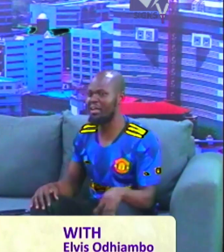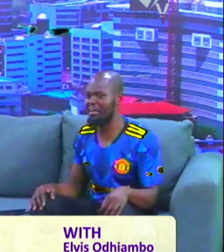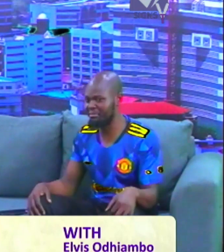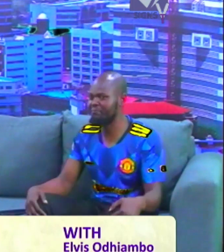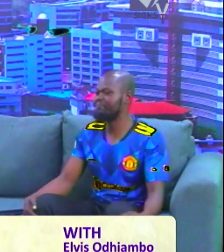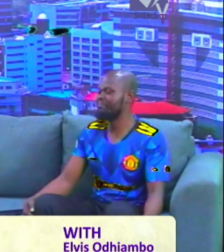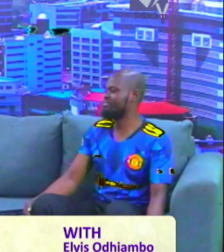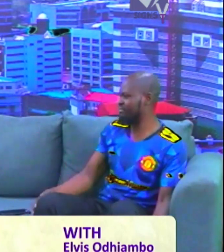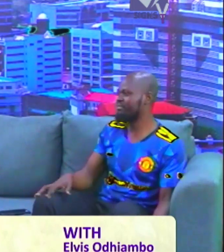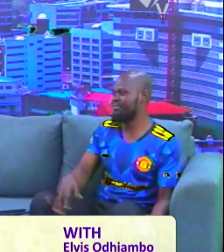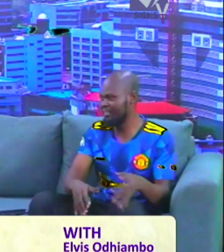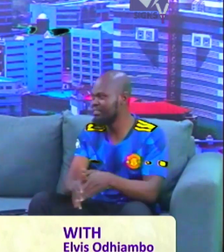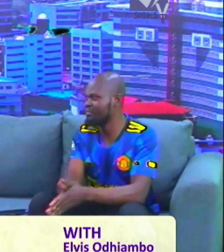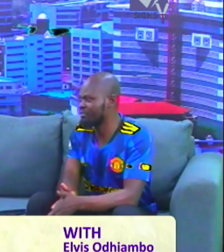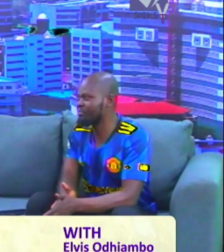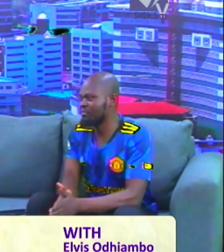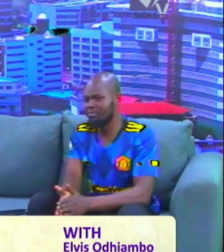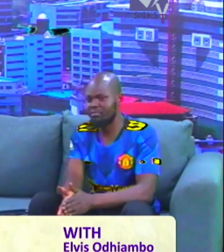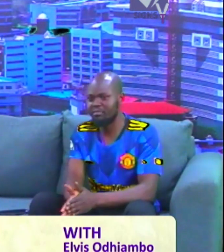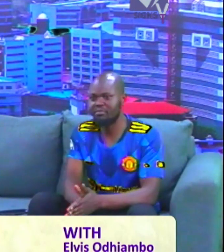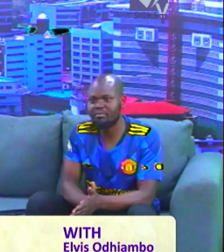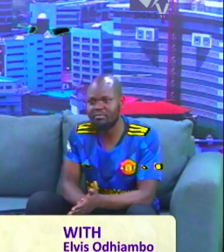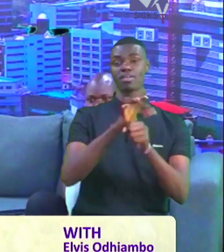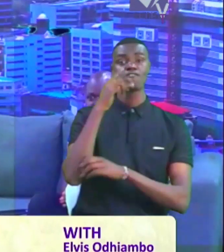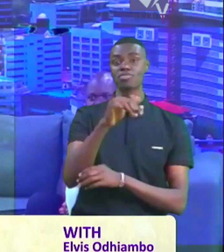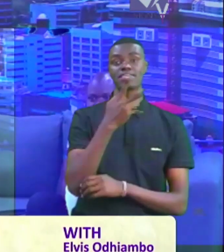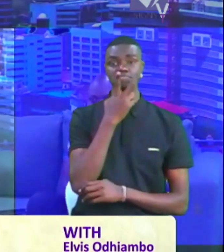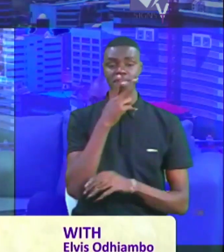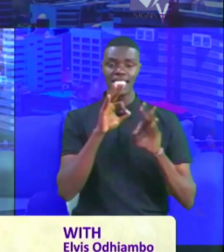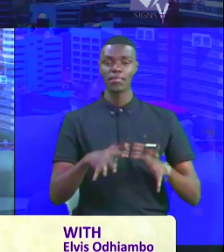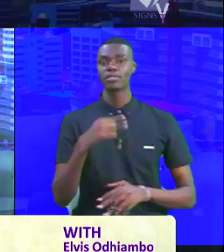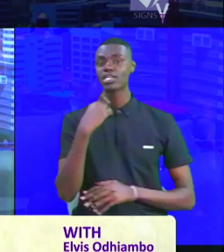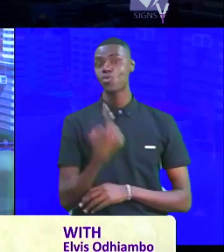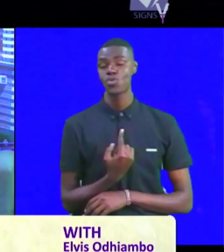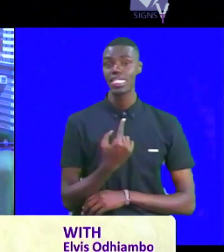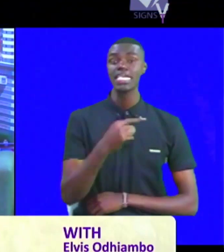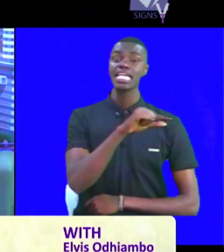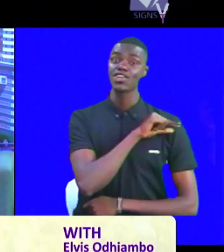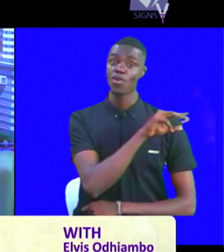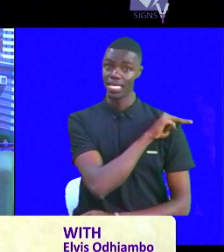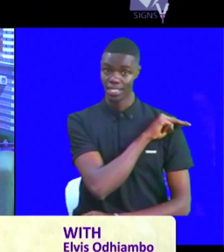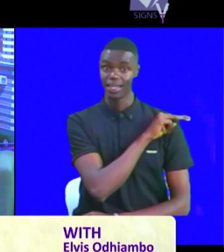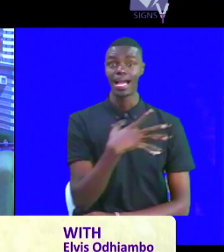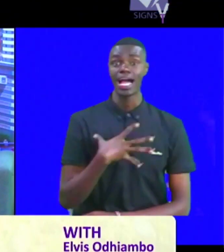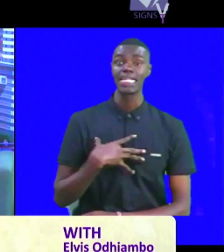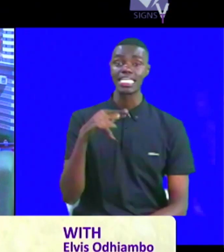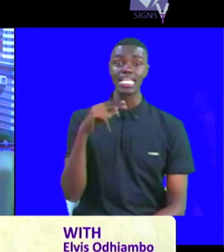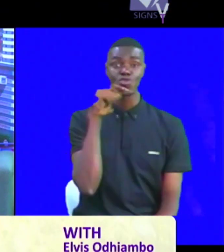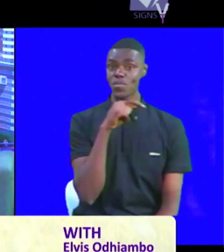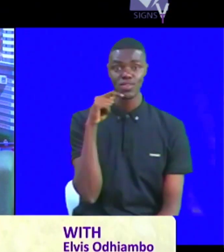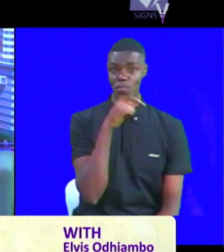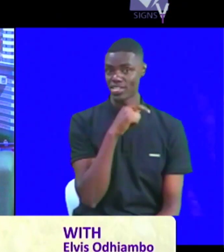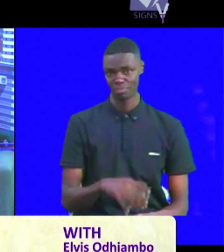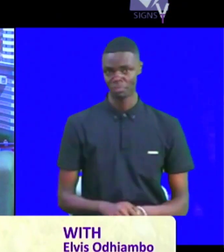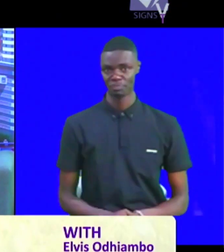SMSs. So let's continue, and thank you for staying tuned. All right, thank you so much for that, Elvis. My son was represented this afternoon are Gideon Maina and